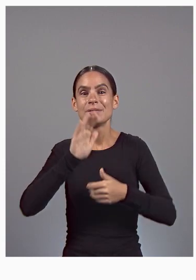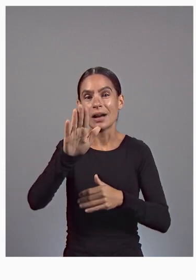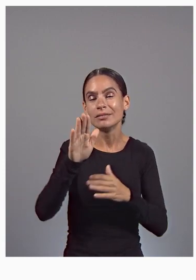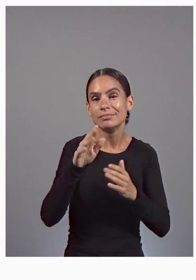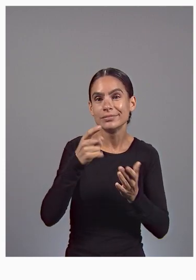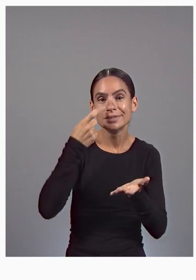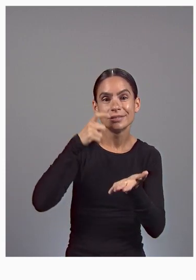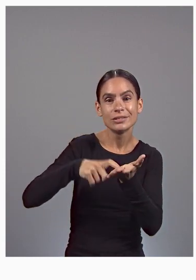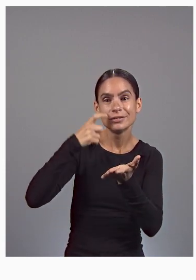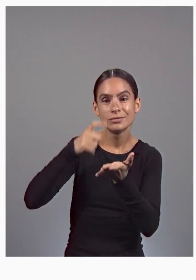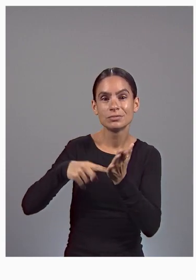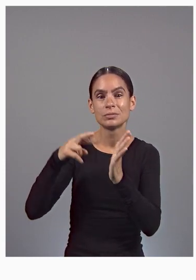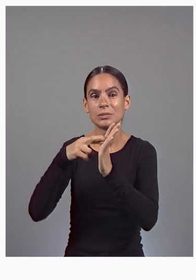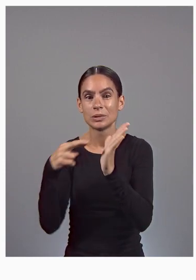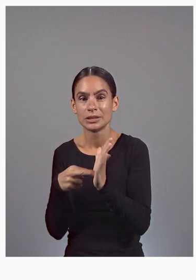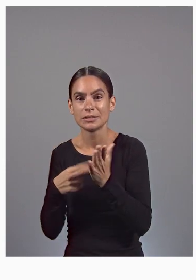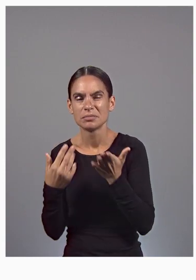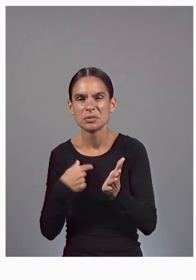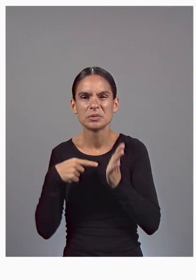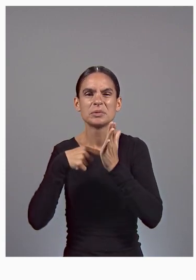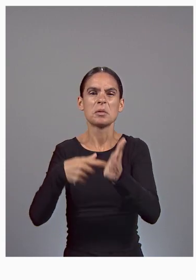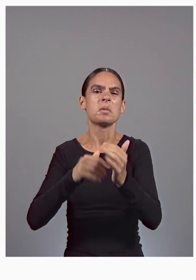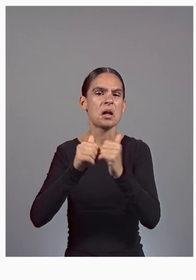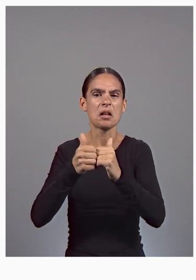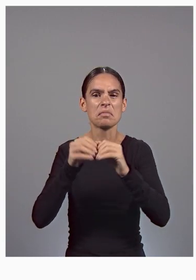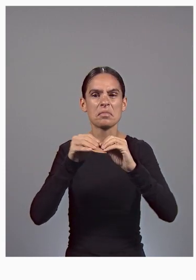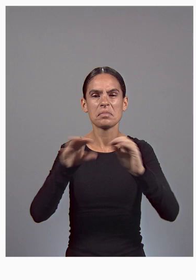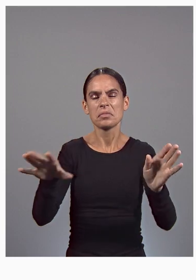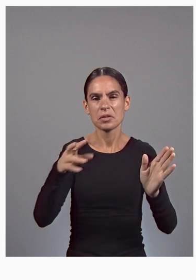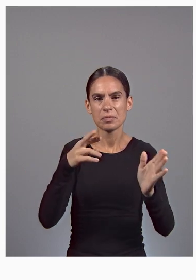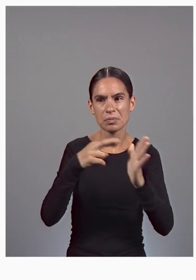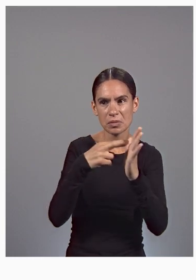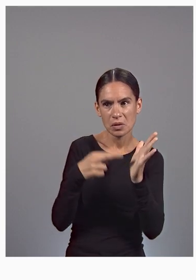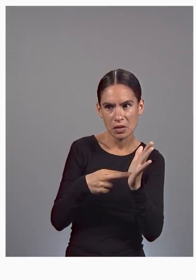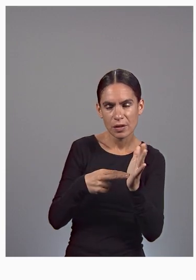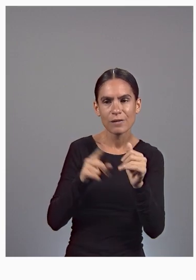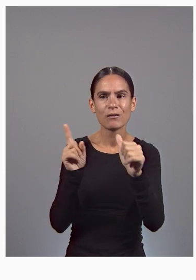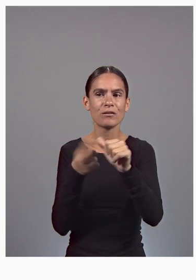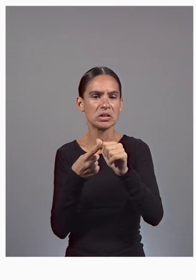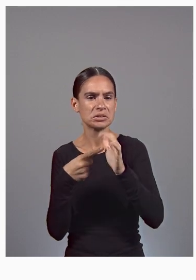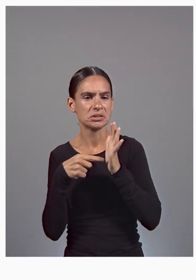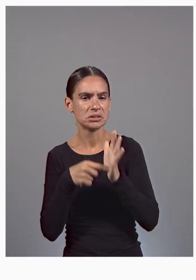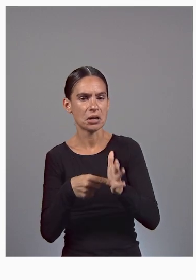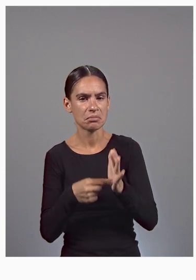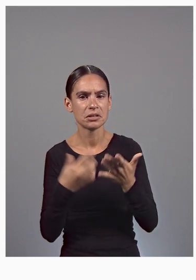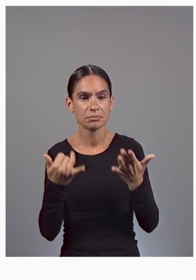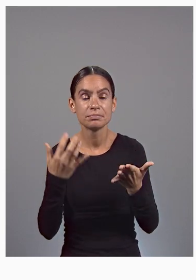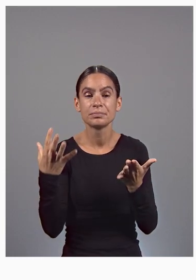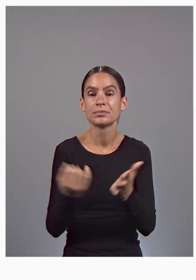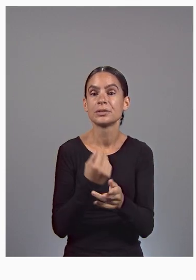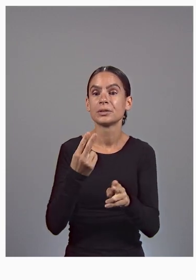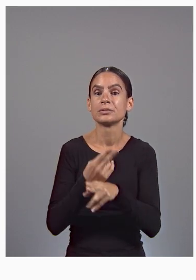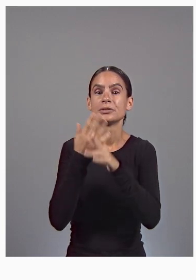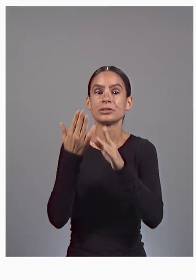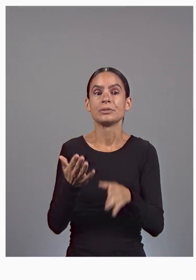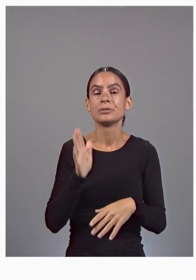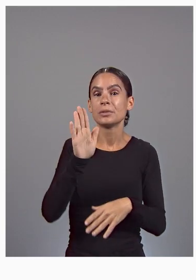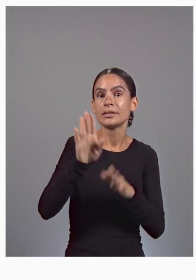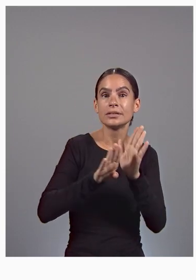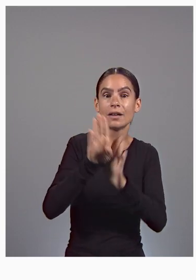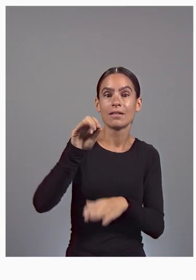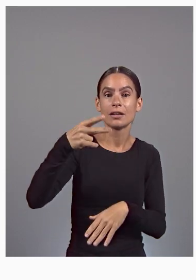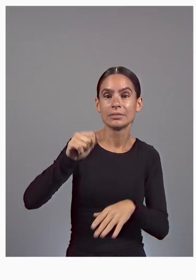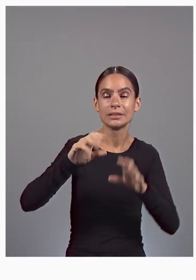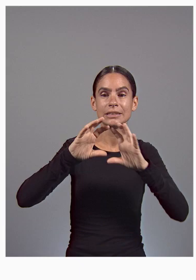show you how to deploy these rules, but first let's actually dive into an example, okay? Let's just say that there's a user outside of your DevOps team that